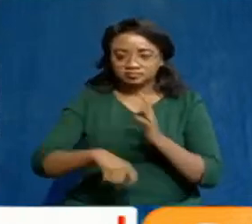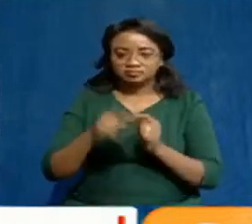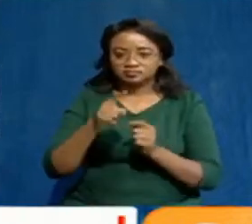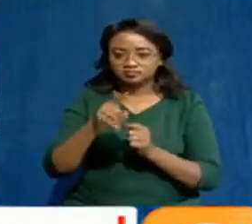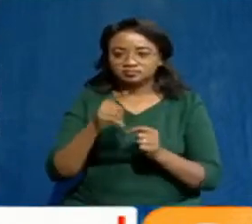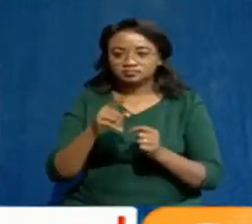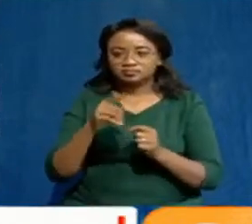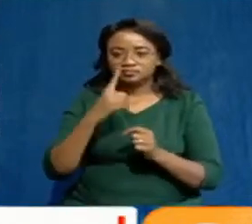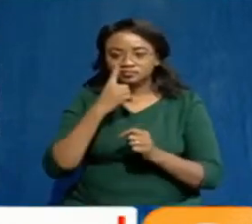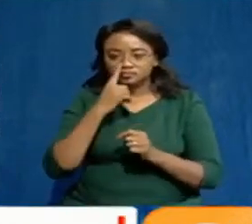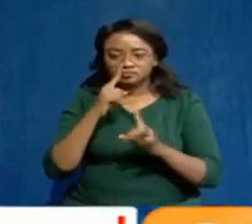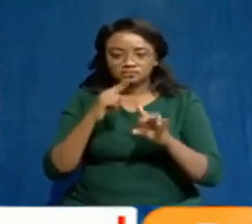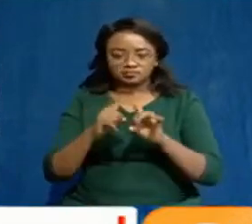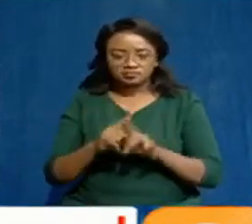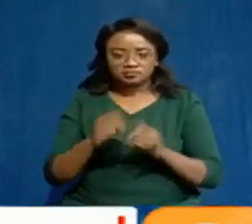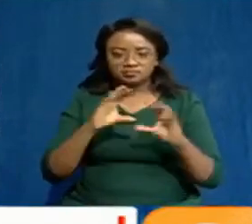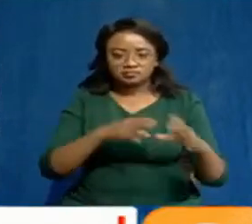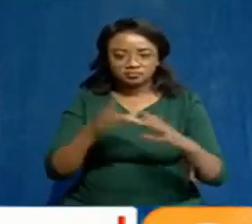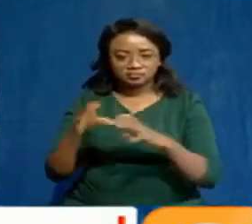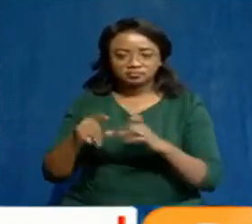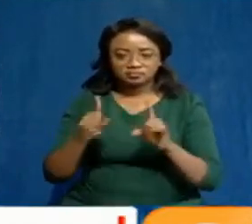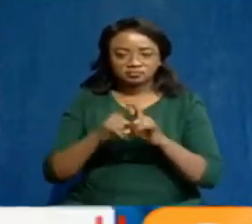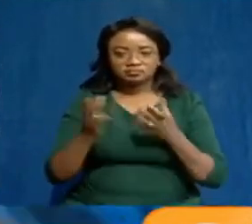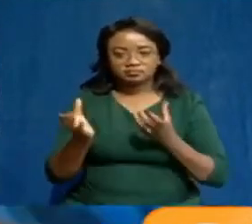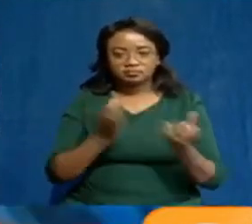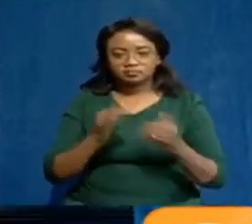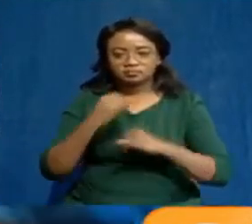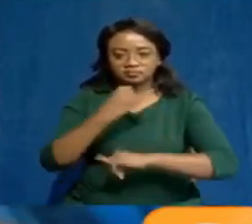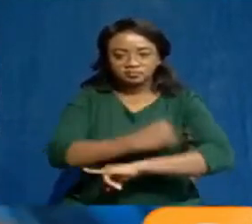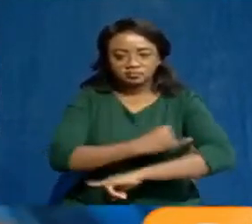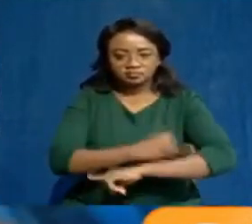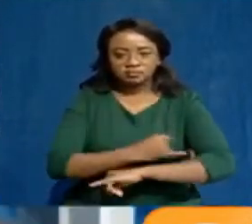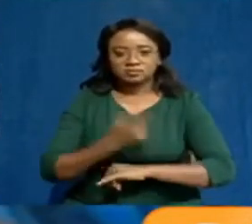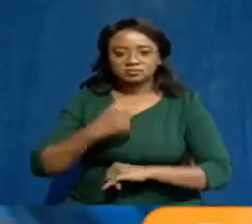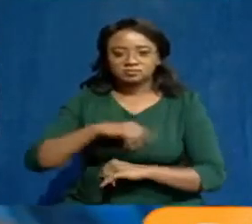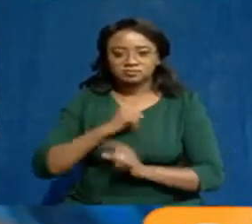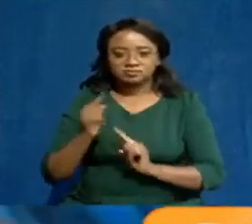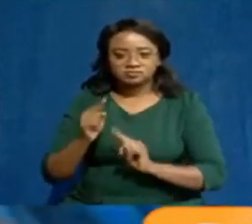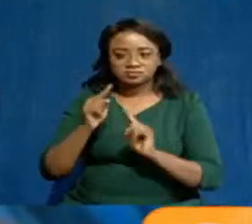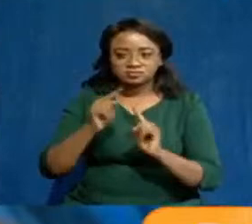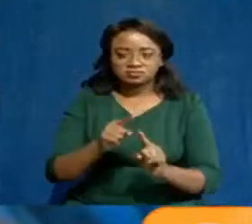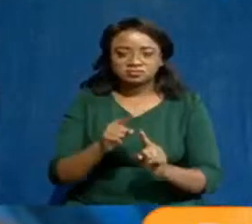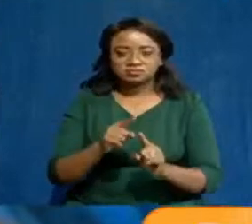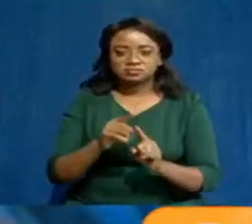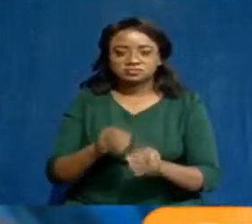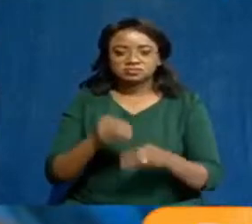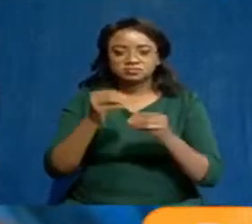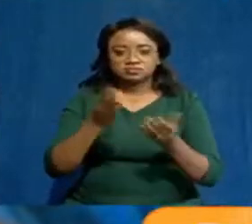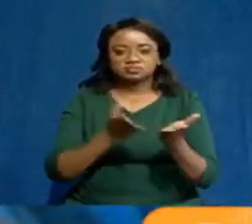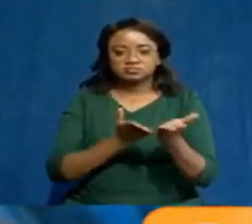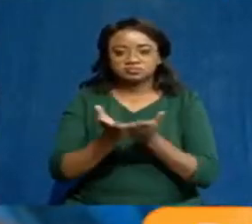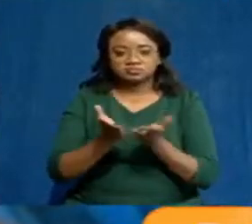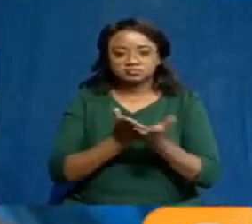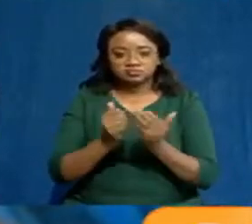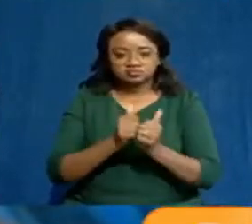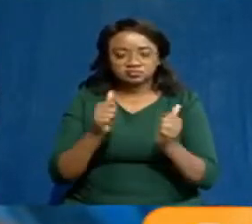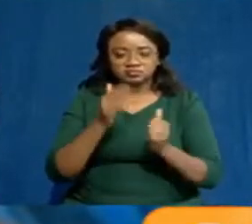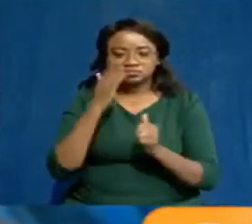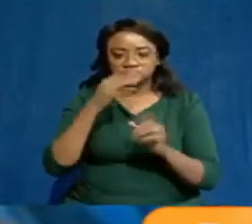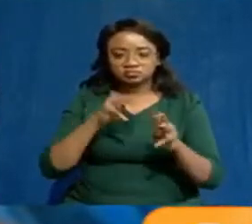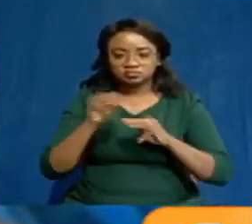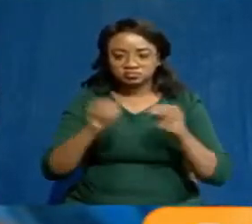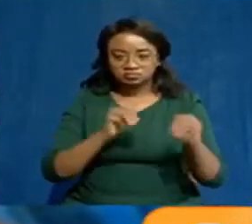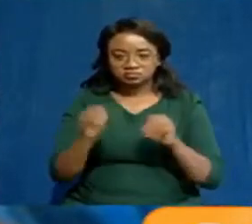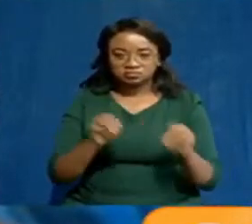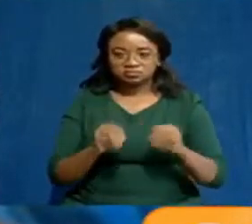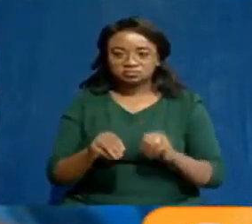charge commercial institutions where we come in and we offer waste management services. So if we come and offer